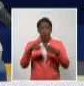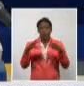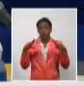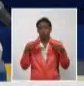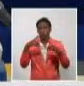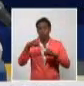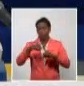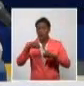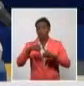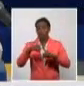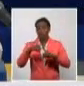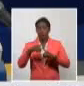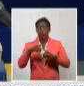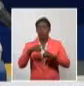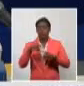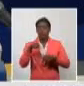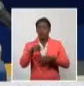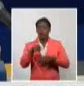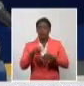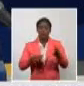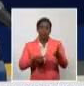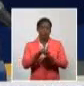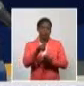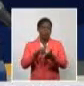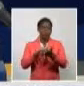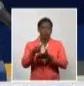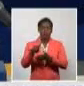Currently, in Cuba, there are